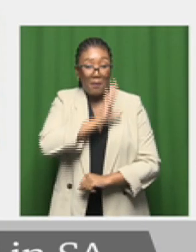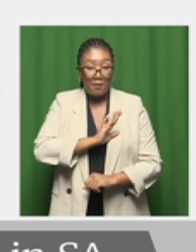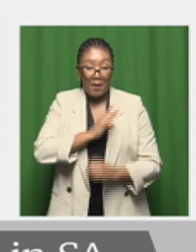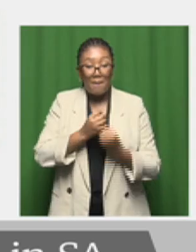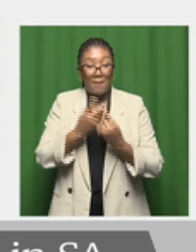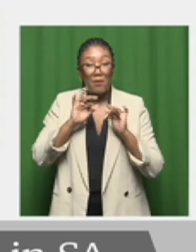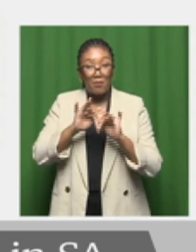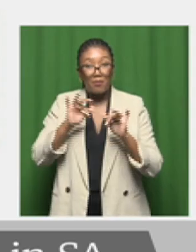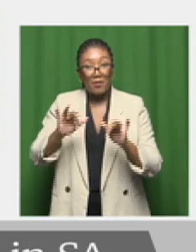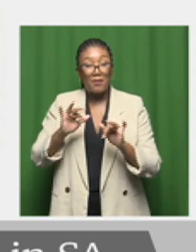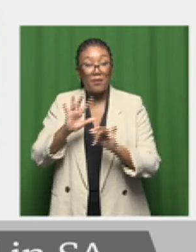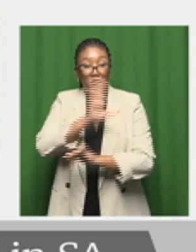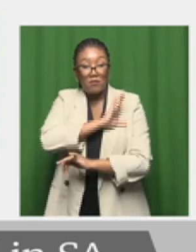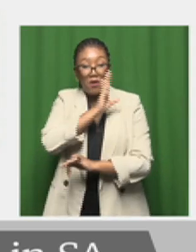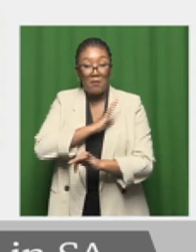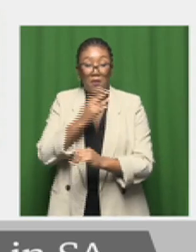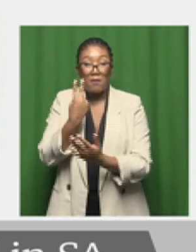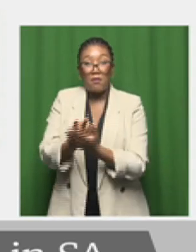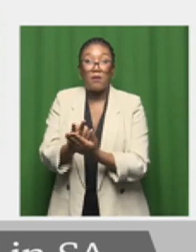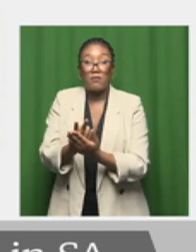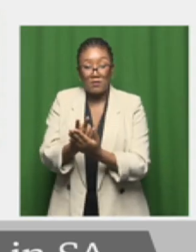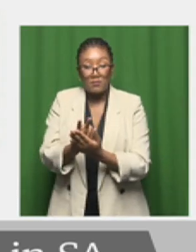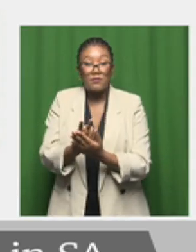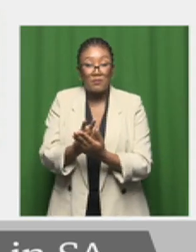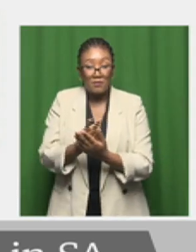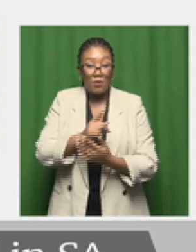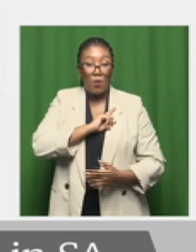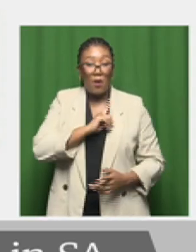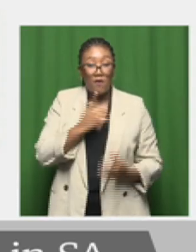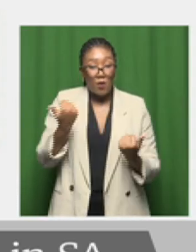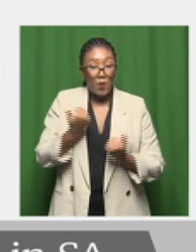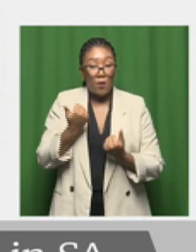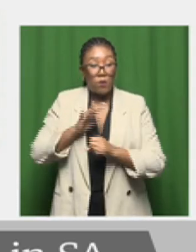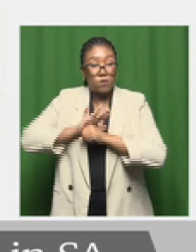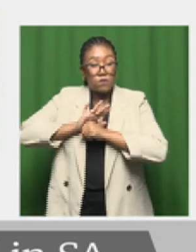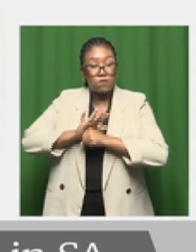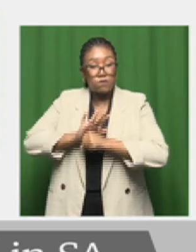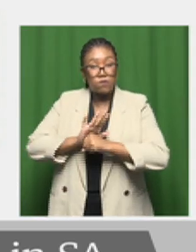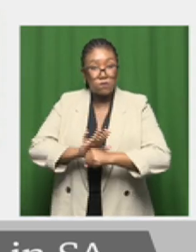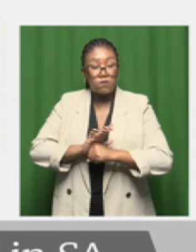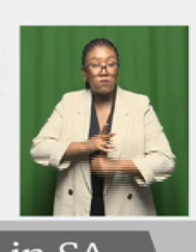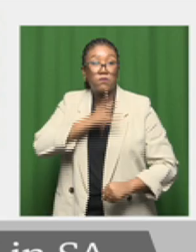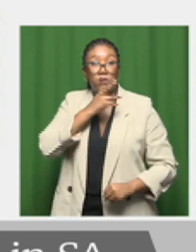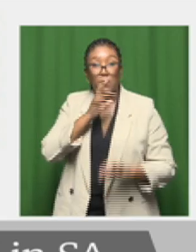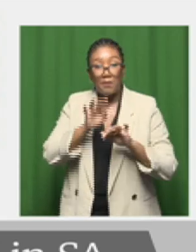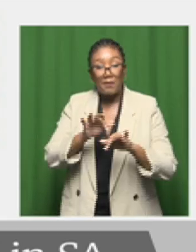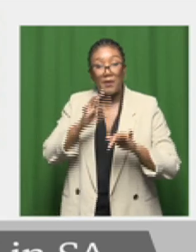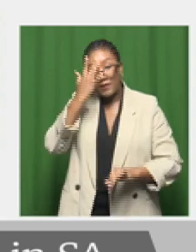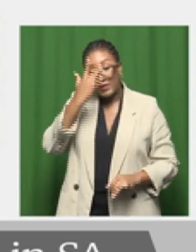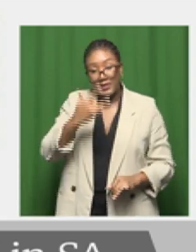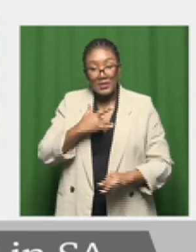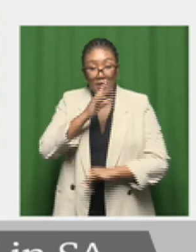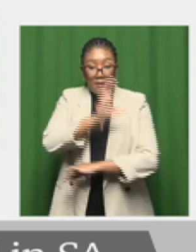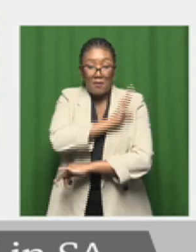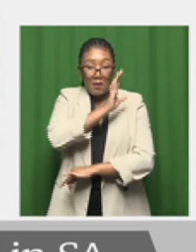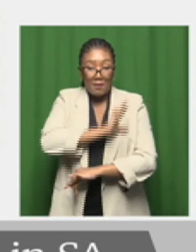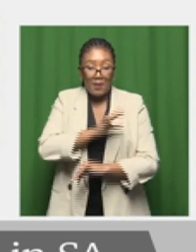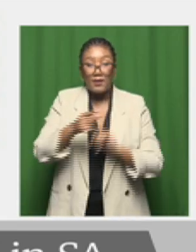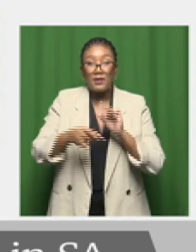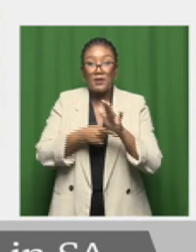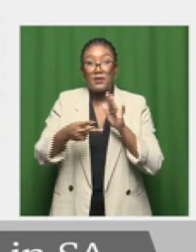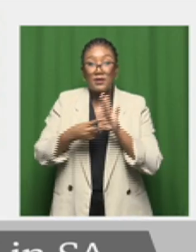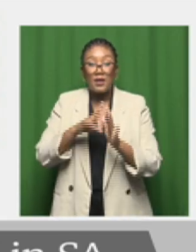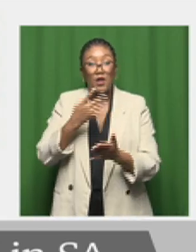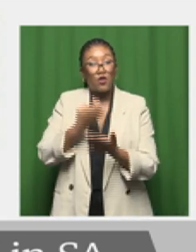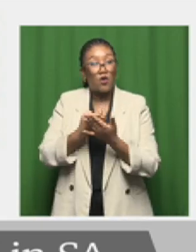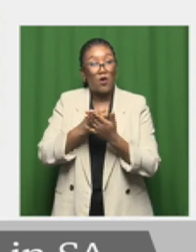we're virtually on the brink of that anyway. It will push us over the edge. It will affect our economy. It will affect